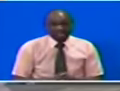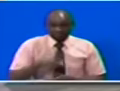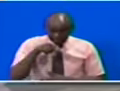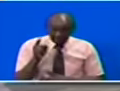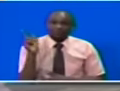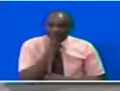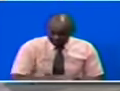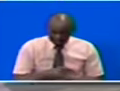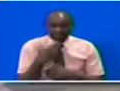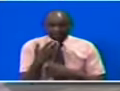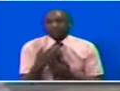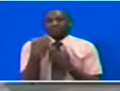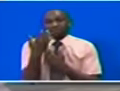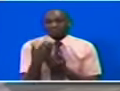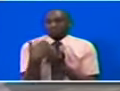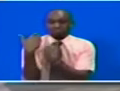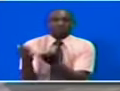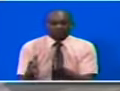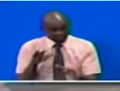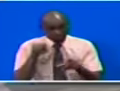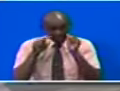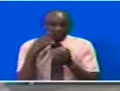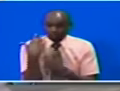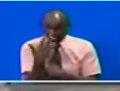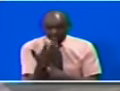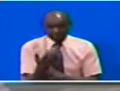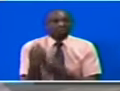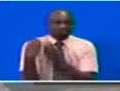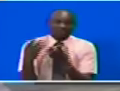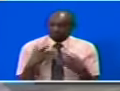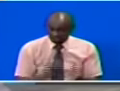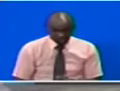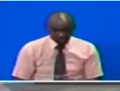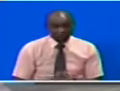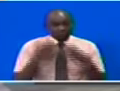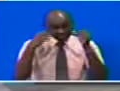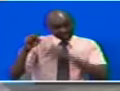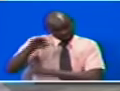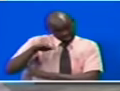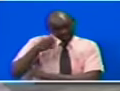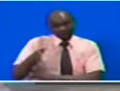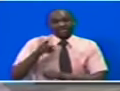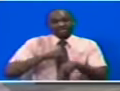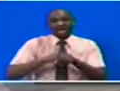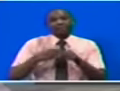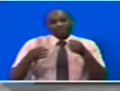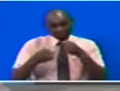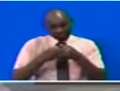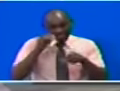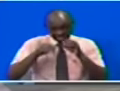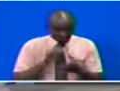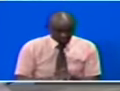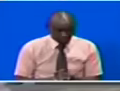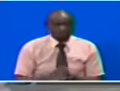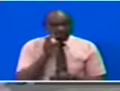just finished presenting his papers for nomination for the presidential seat come August 8th. We can